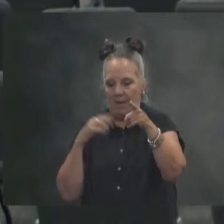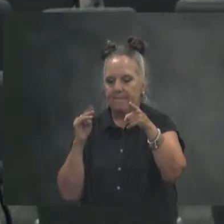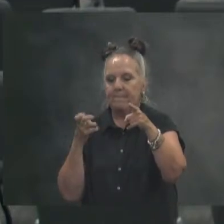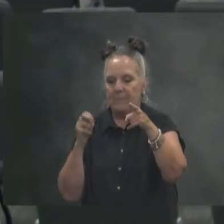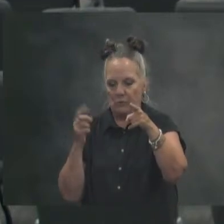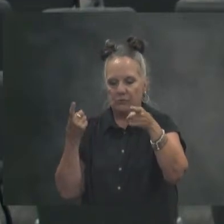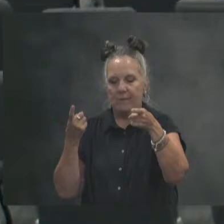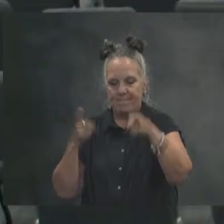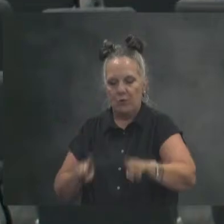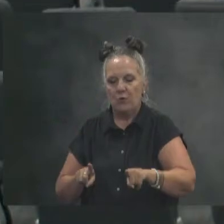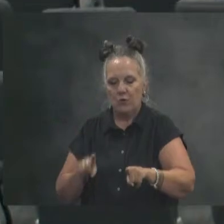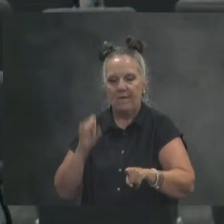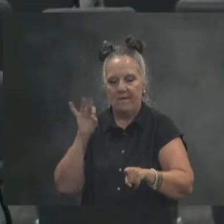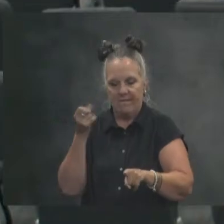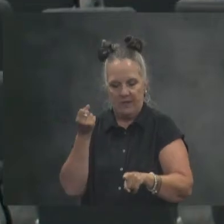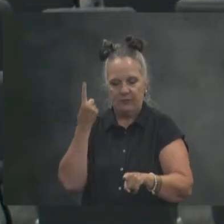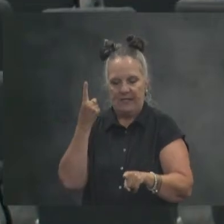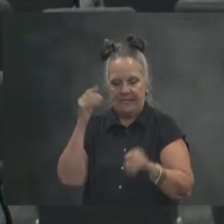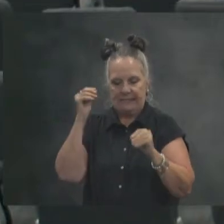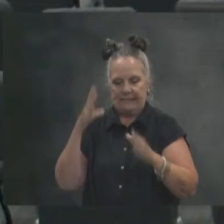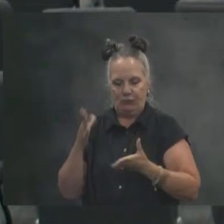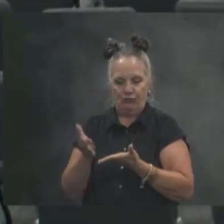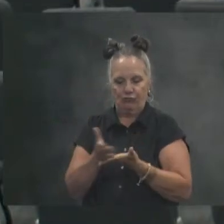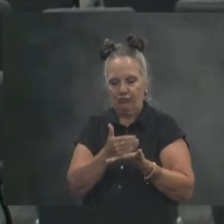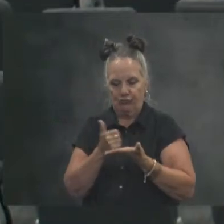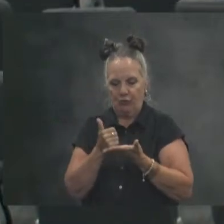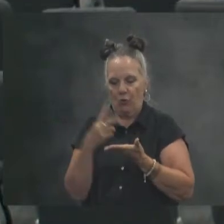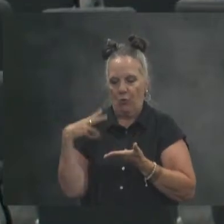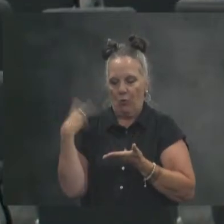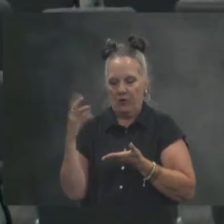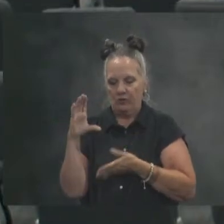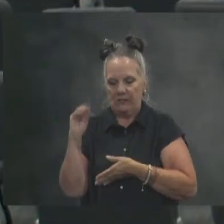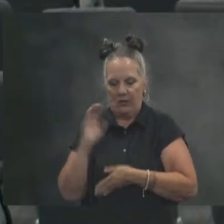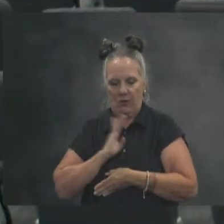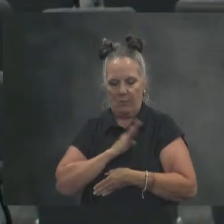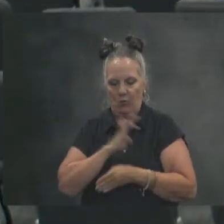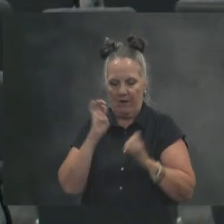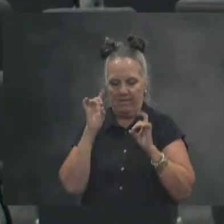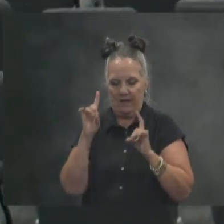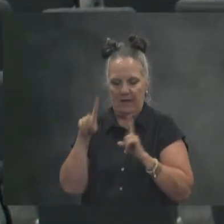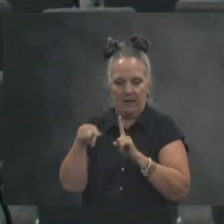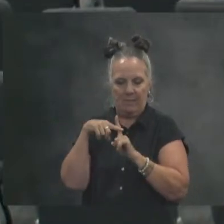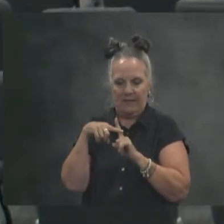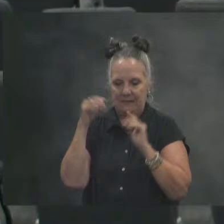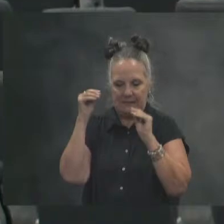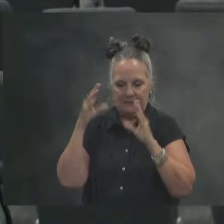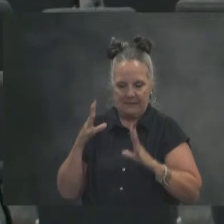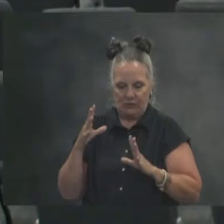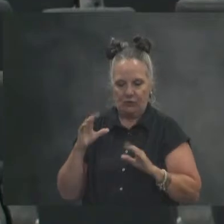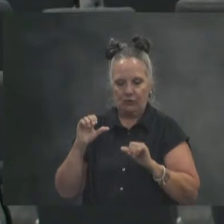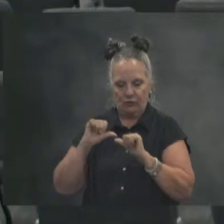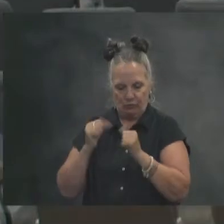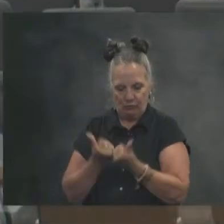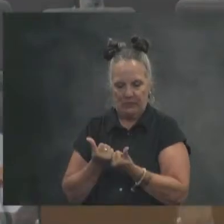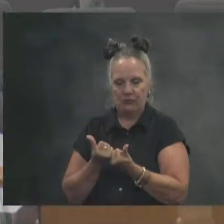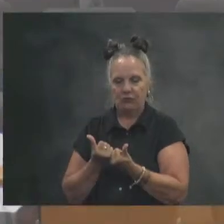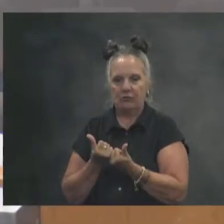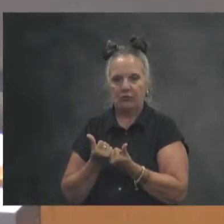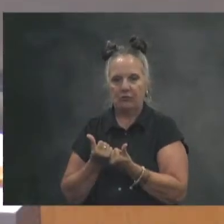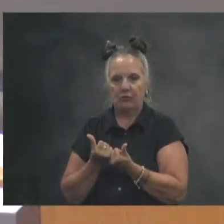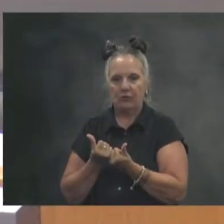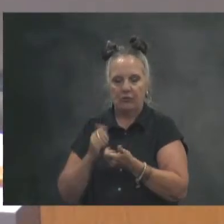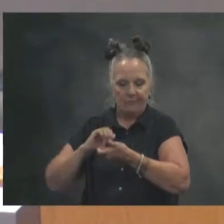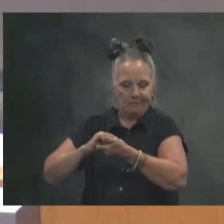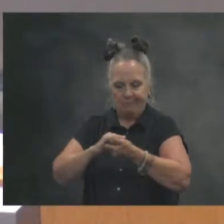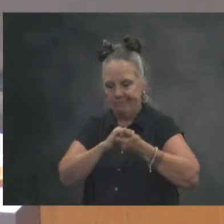the memorandum of understanding between the Washington County Board of Education and the Washington County Teachers Association